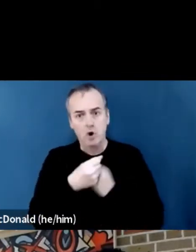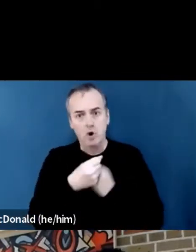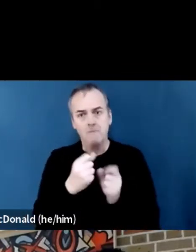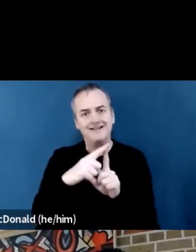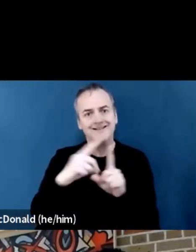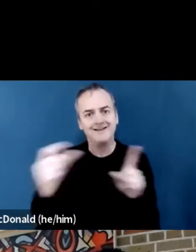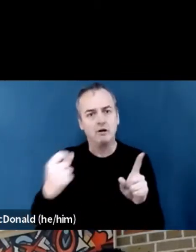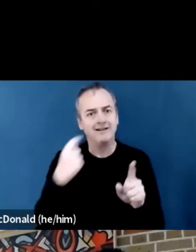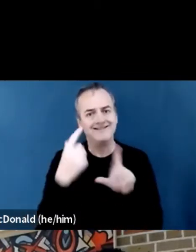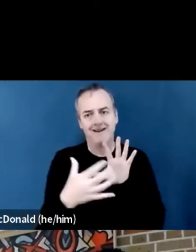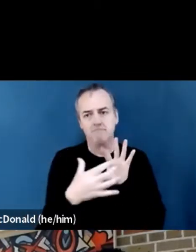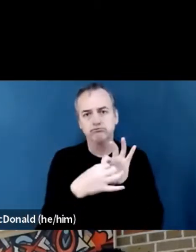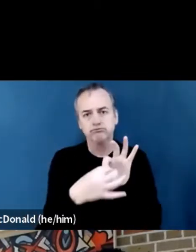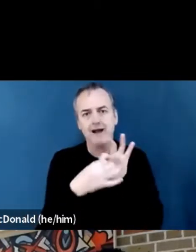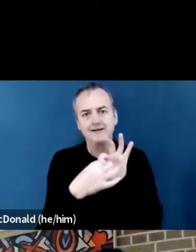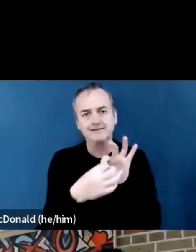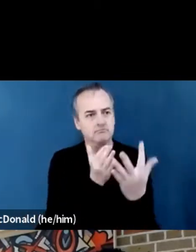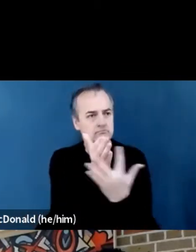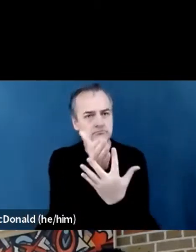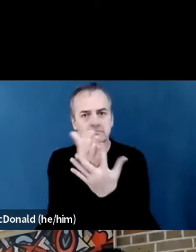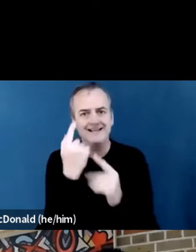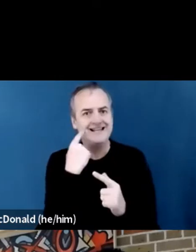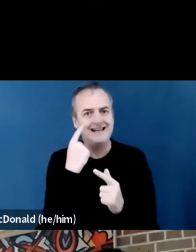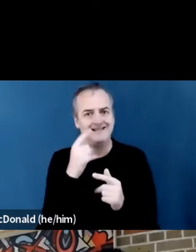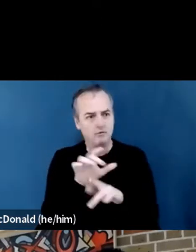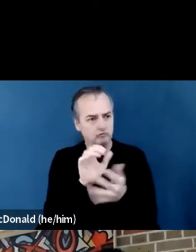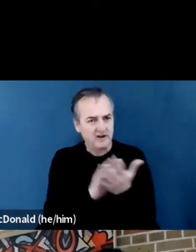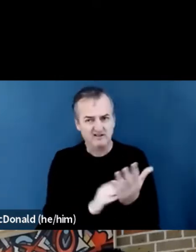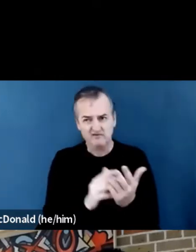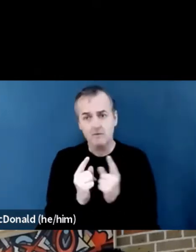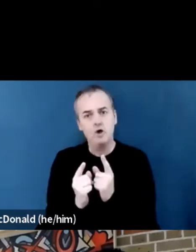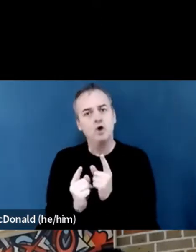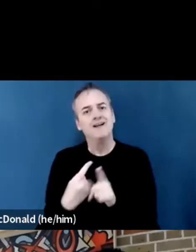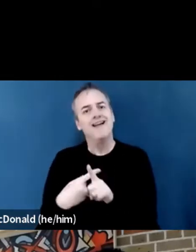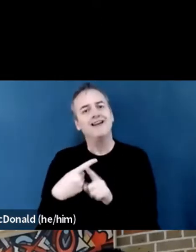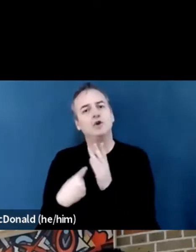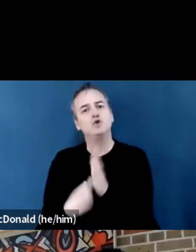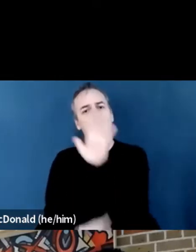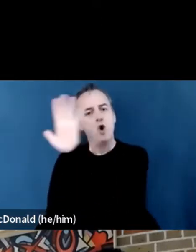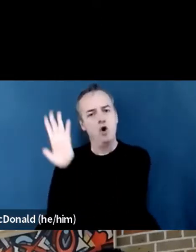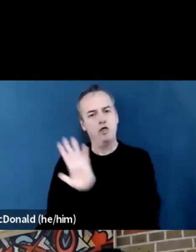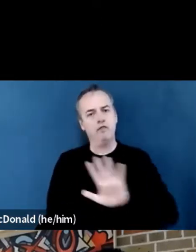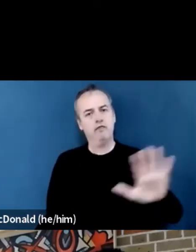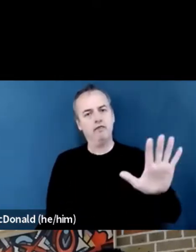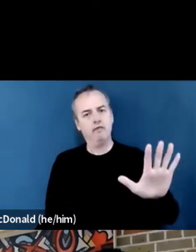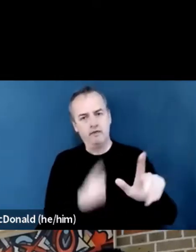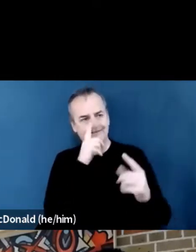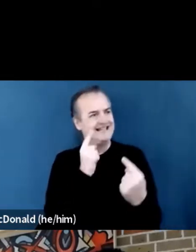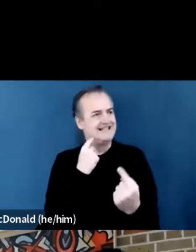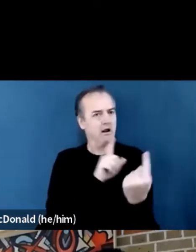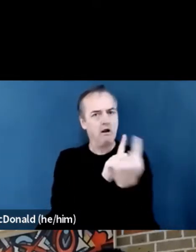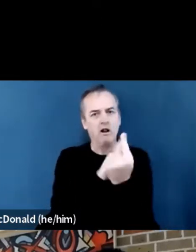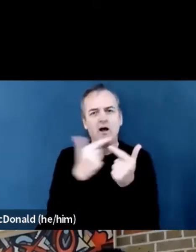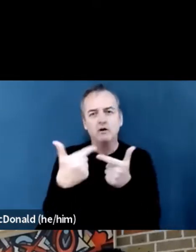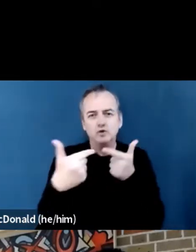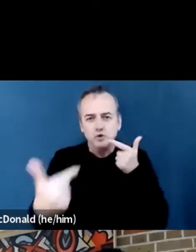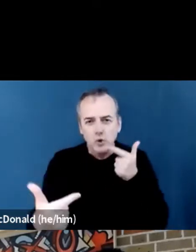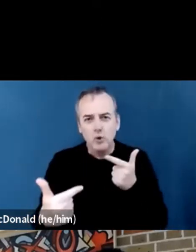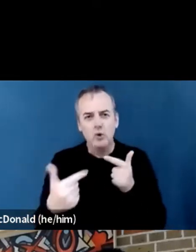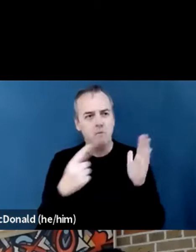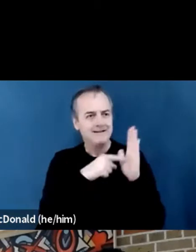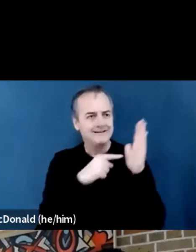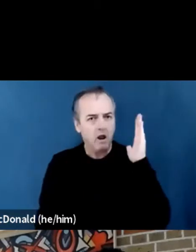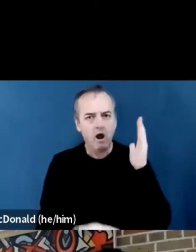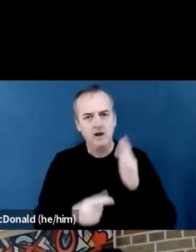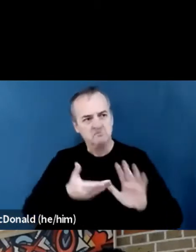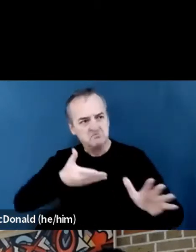us to connect with writers right across the north, and for us to talk to and connect with writers in a way that just